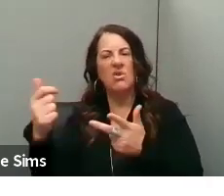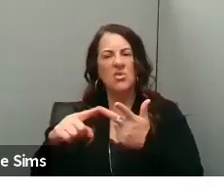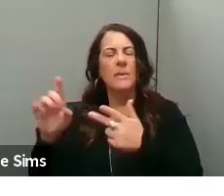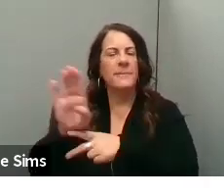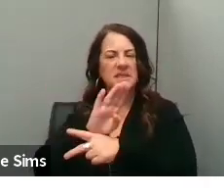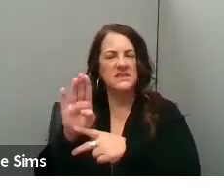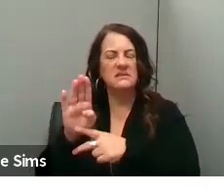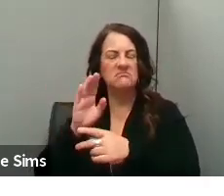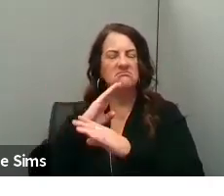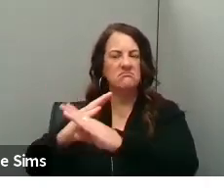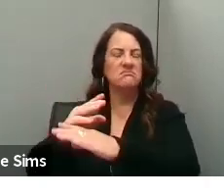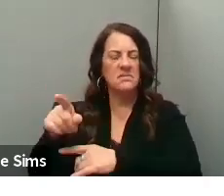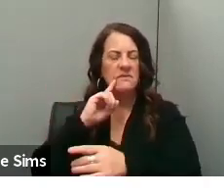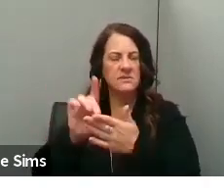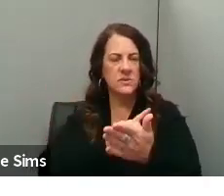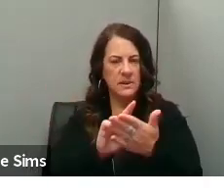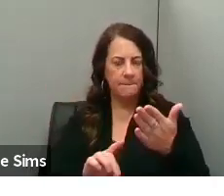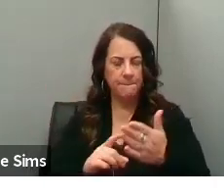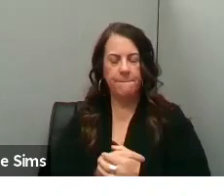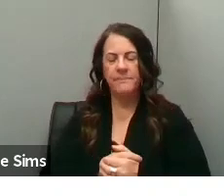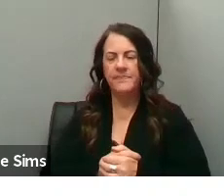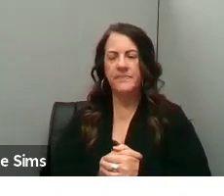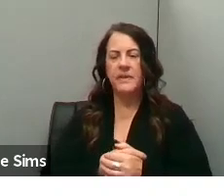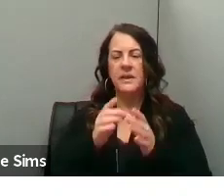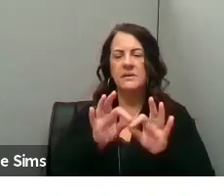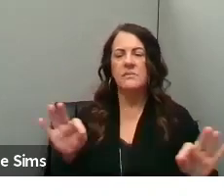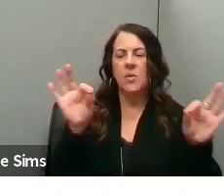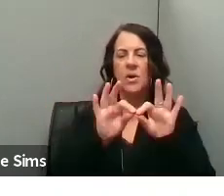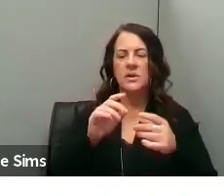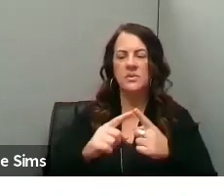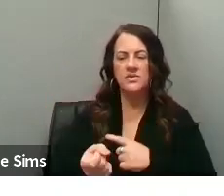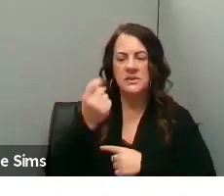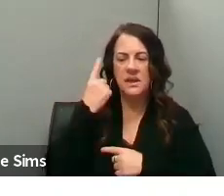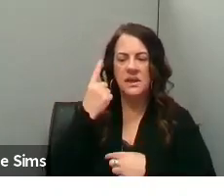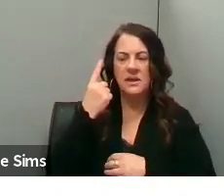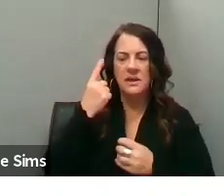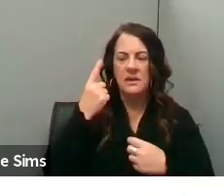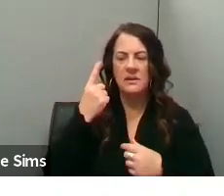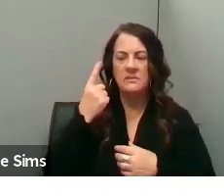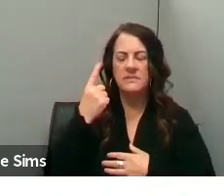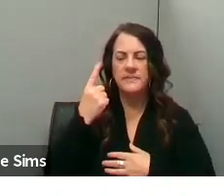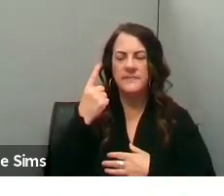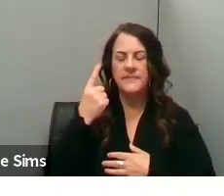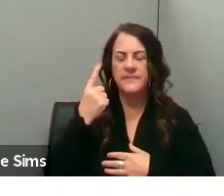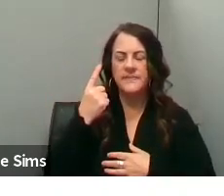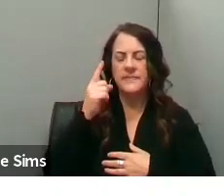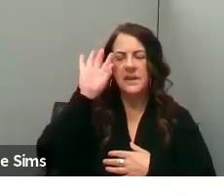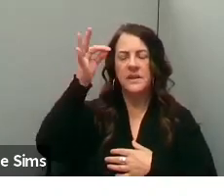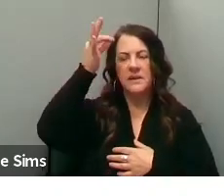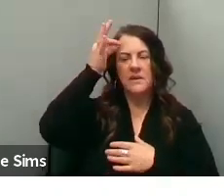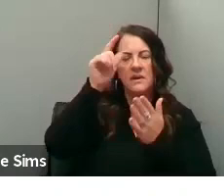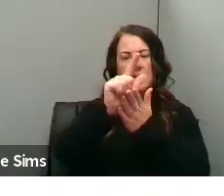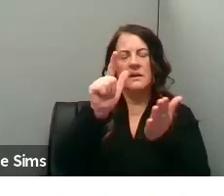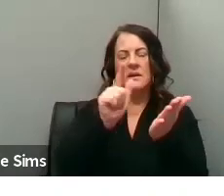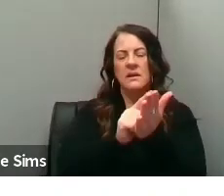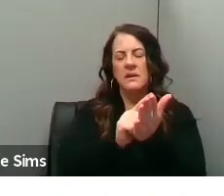agency. And so it's important to understand that the federal laws that are